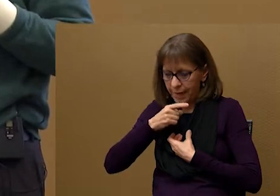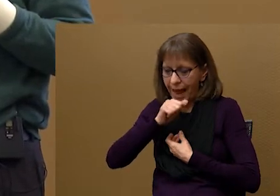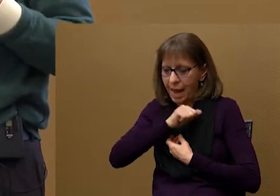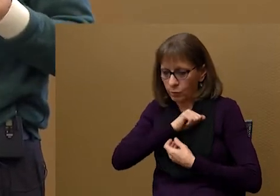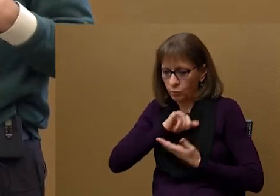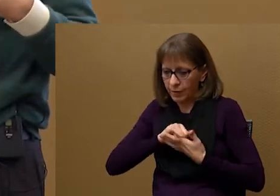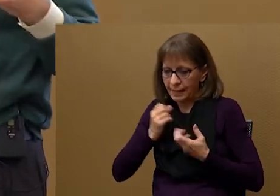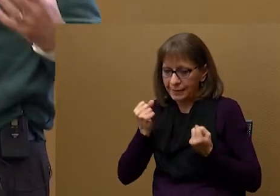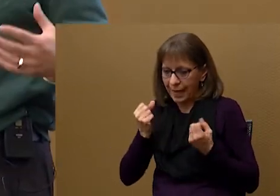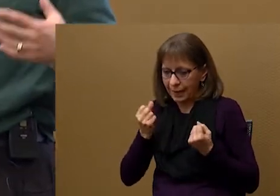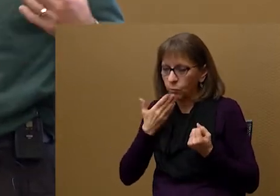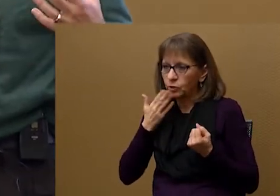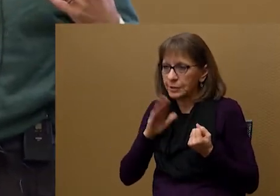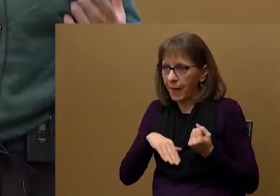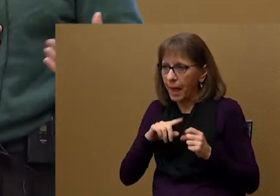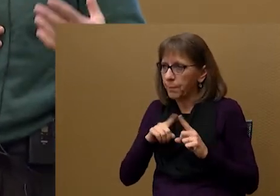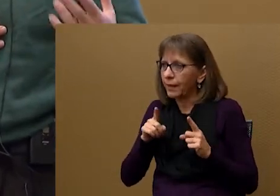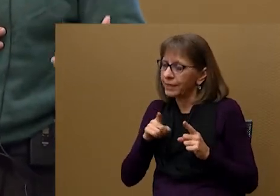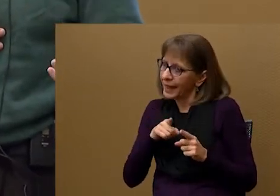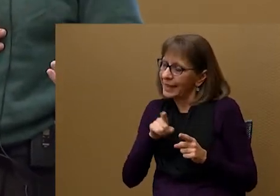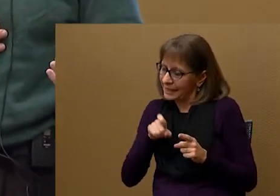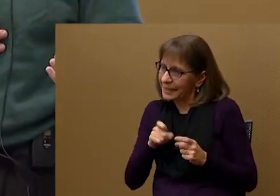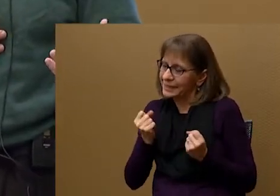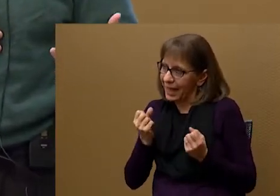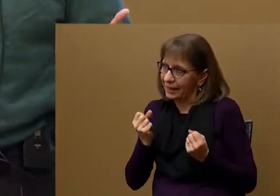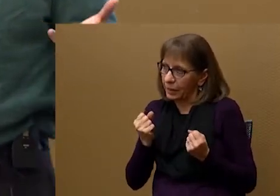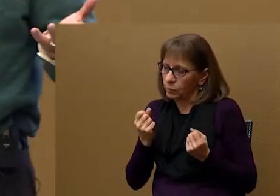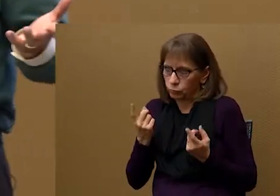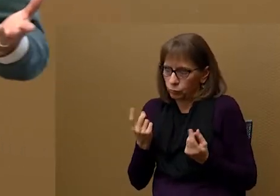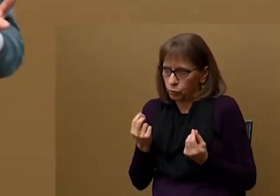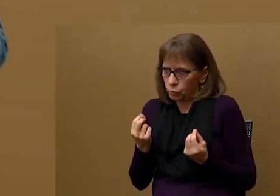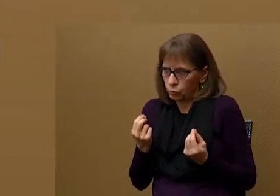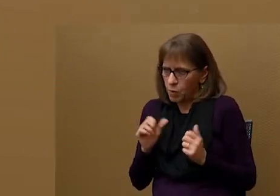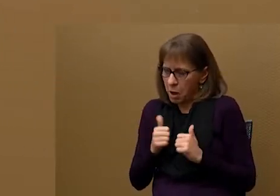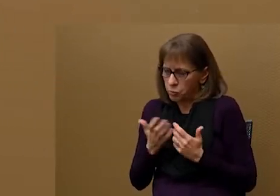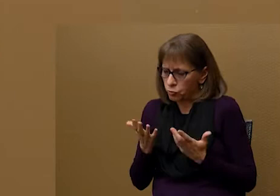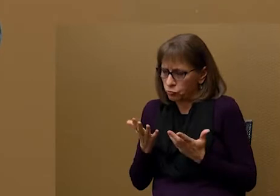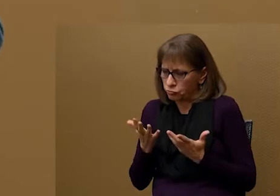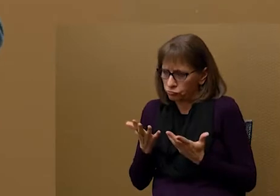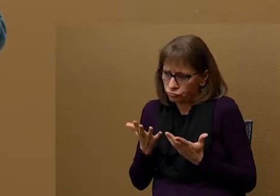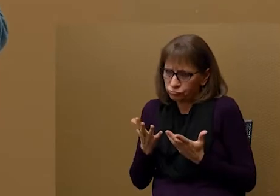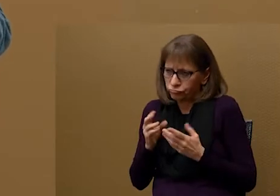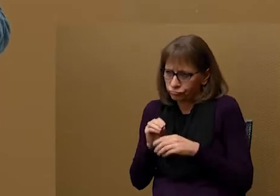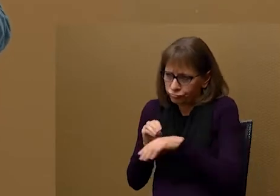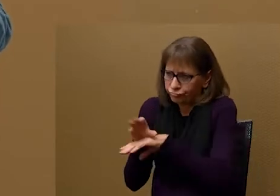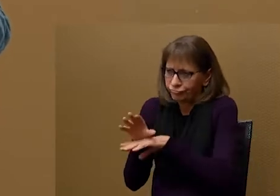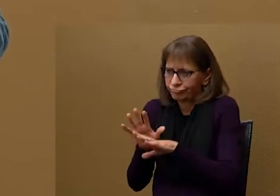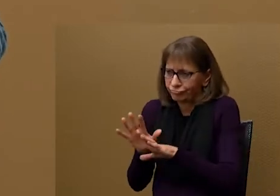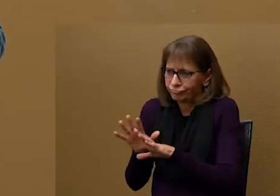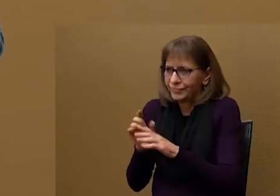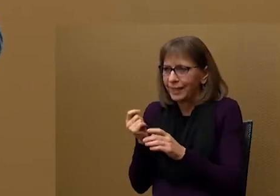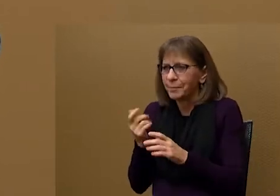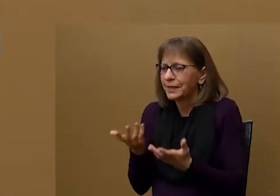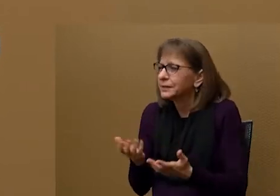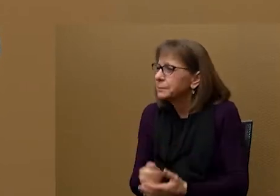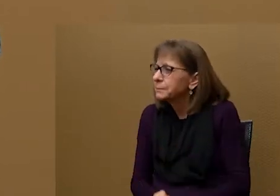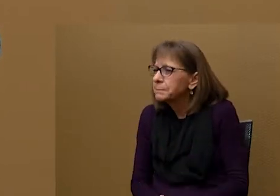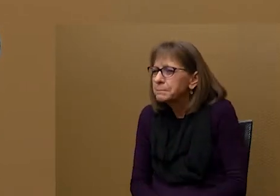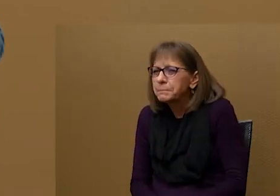language is bad, even though they desperately need some sign language exposure. Thoughts on what you might do to push back on that a